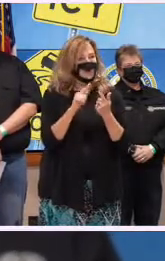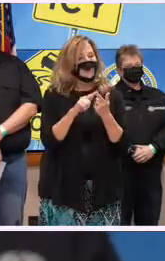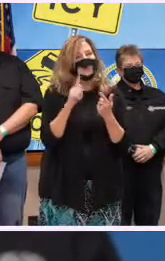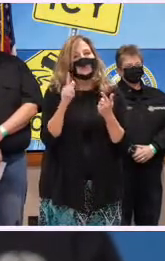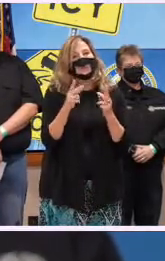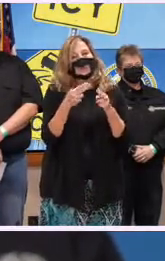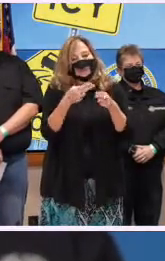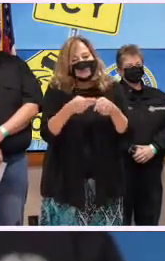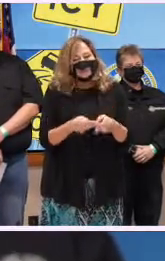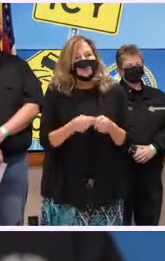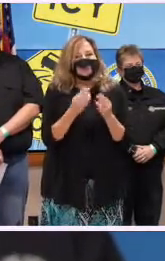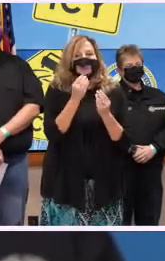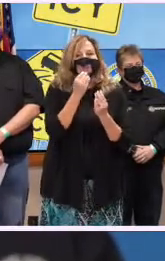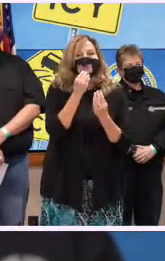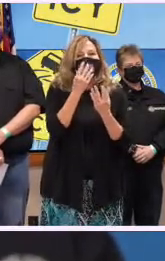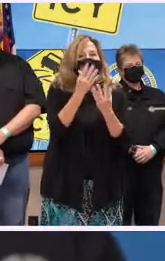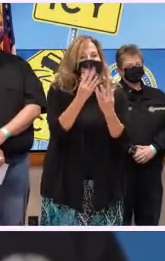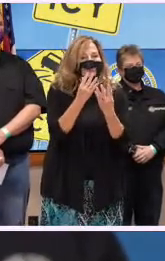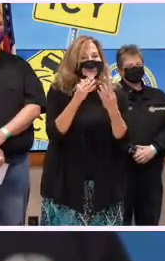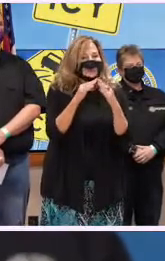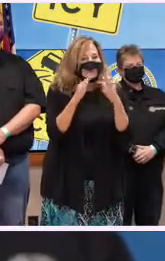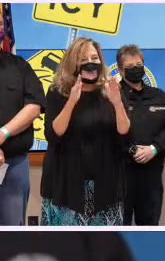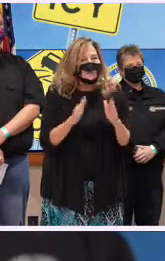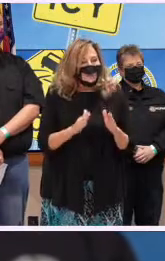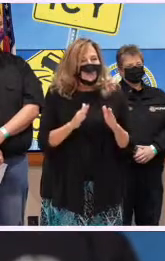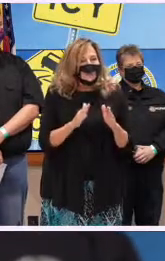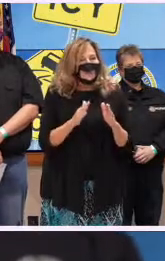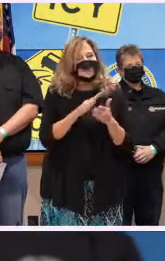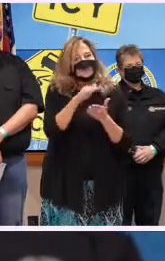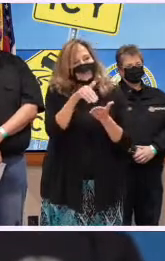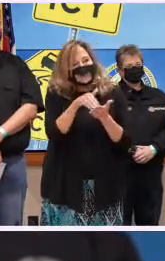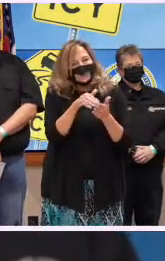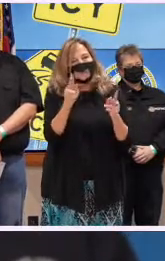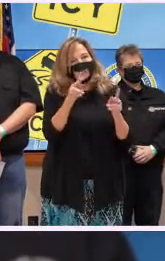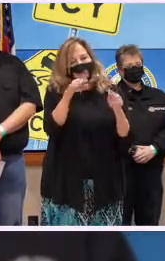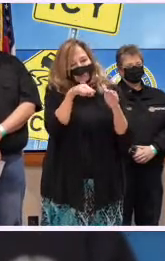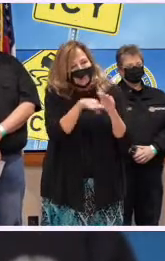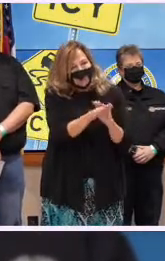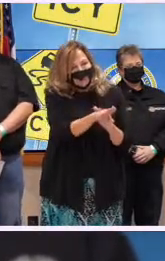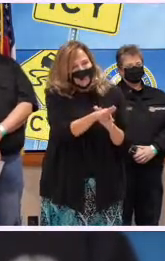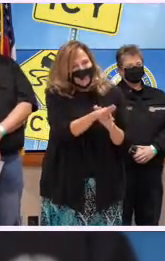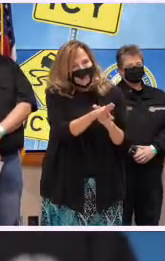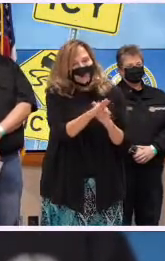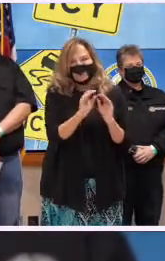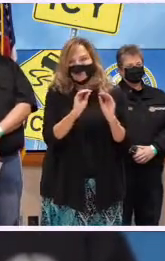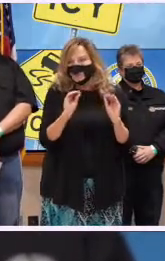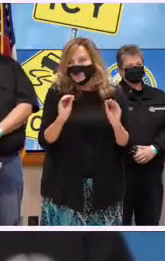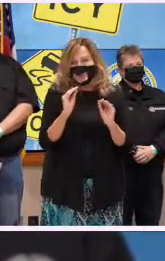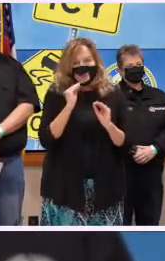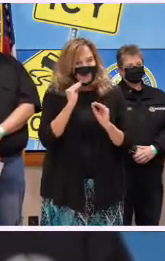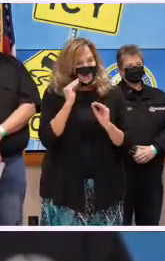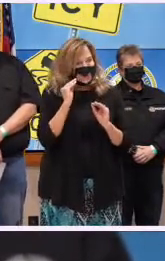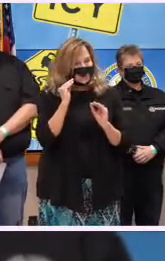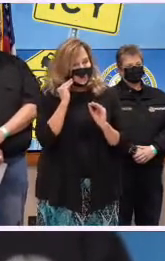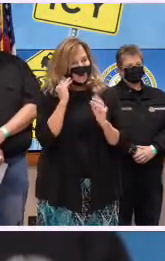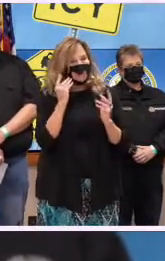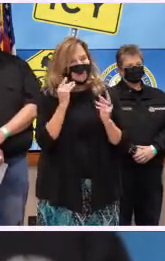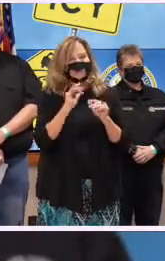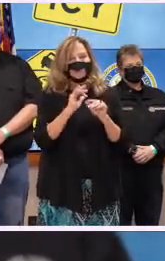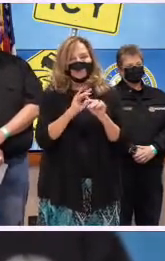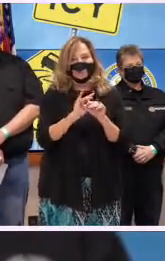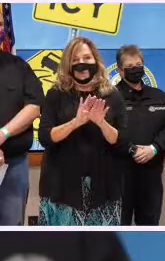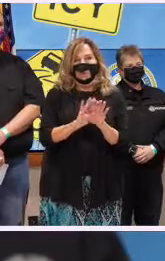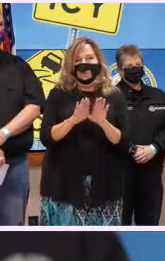call it a warming shelter center, specifically for our homeless population. That will open up on